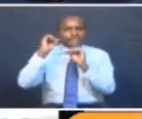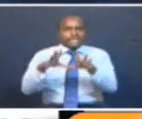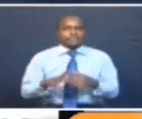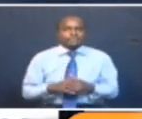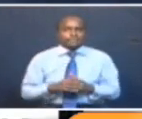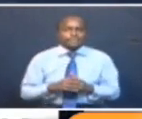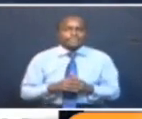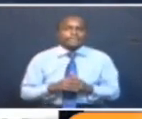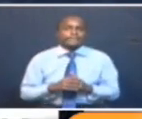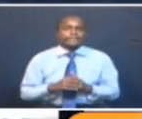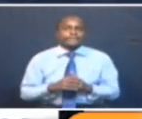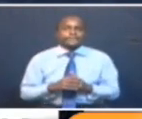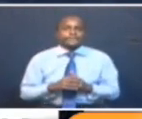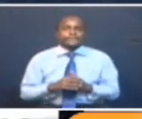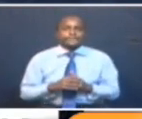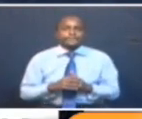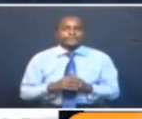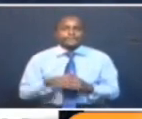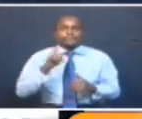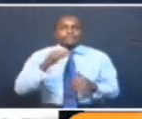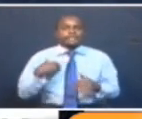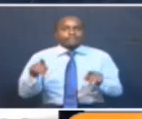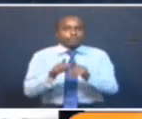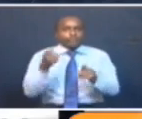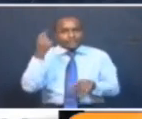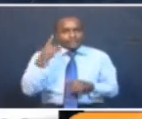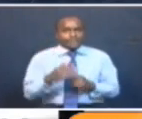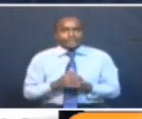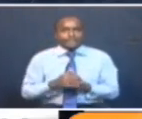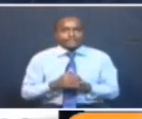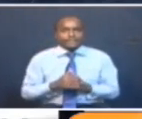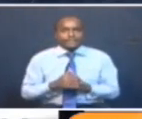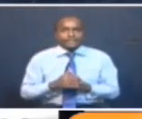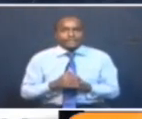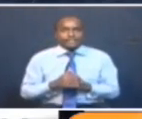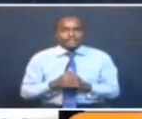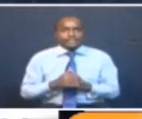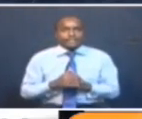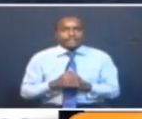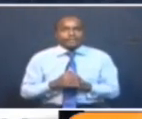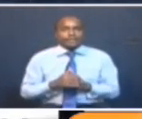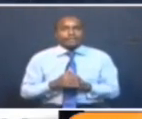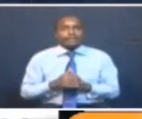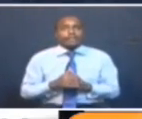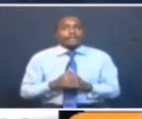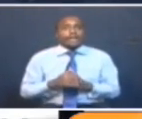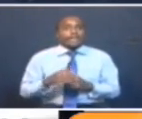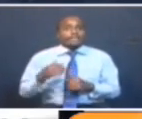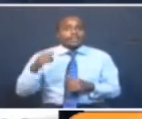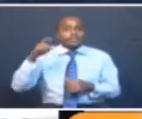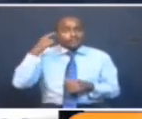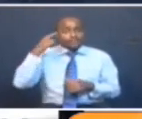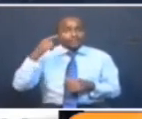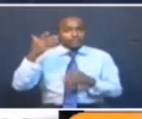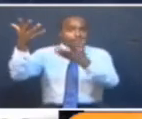So there has to be a common understanding. Yeah. I think that the people who are importers must be a part and